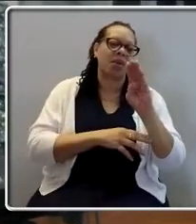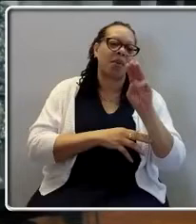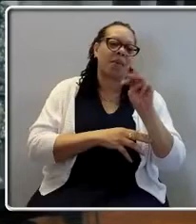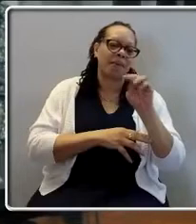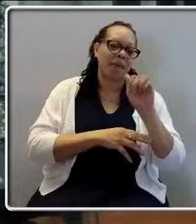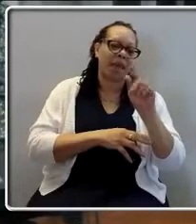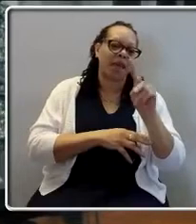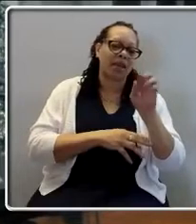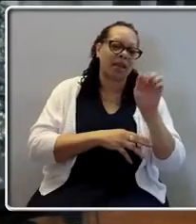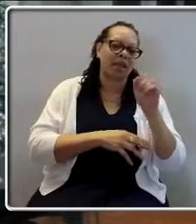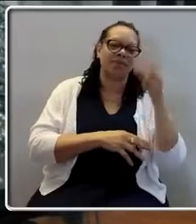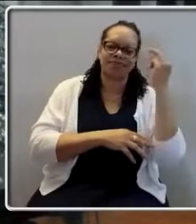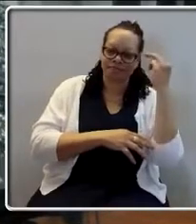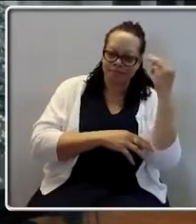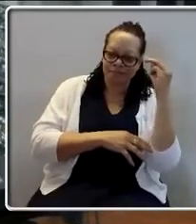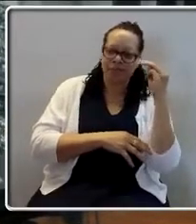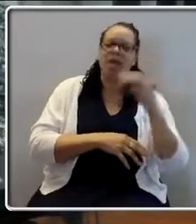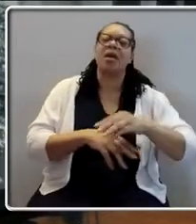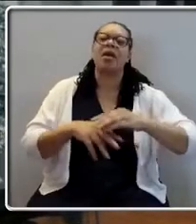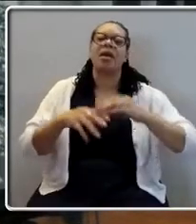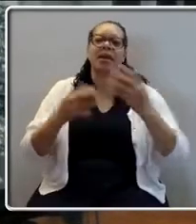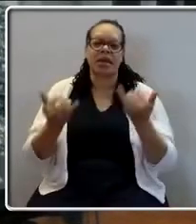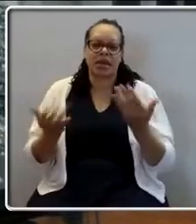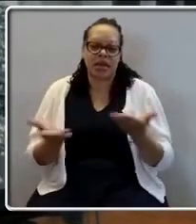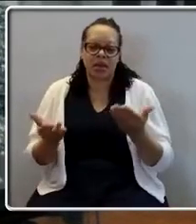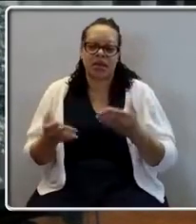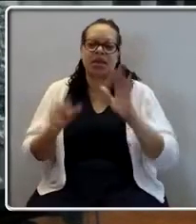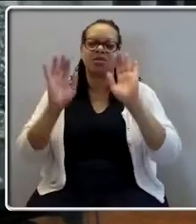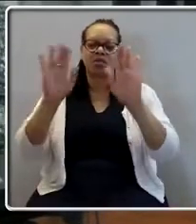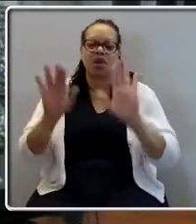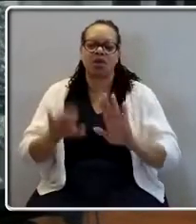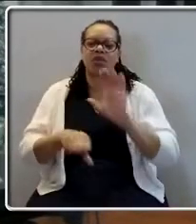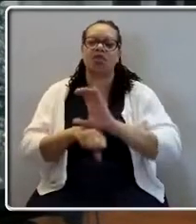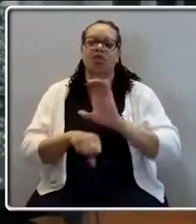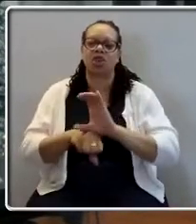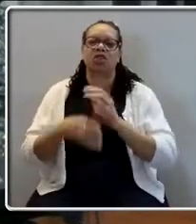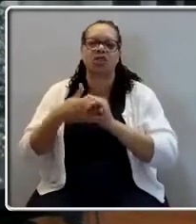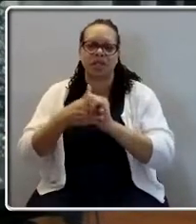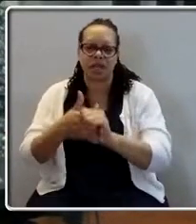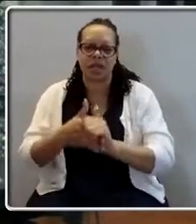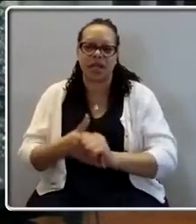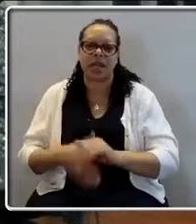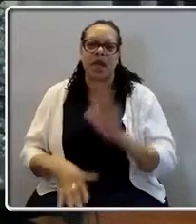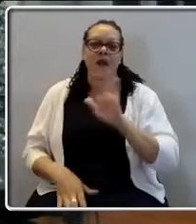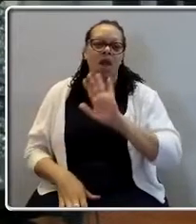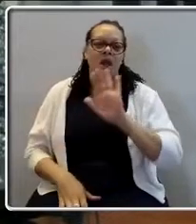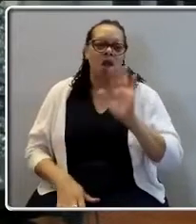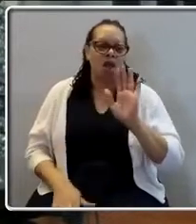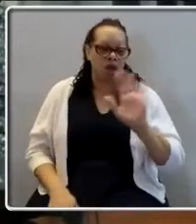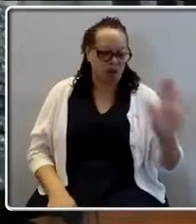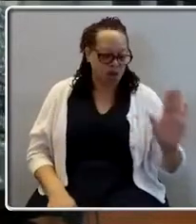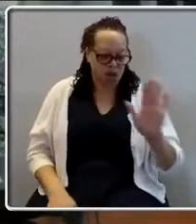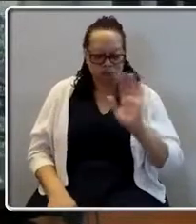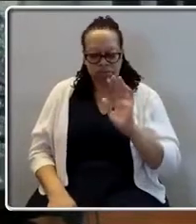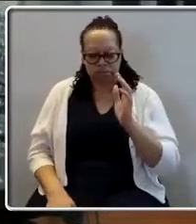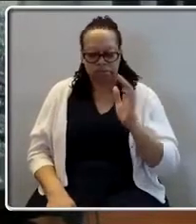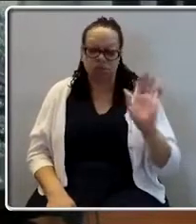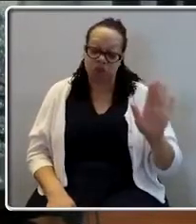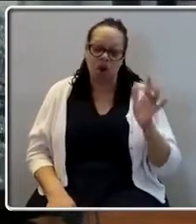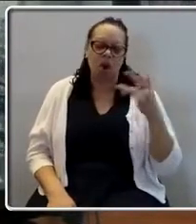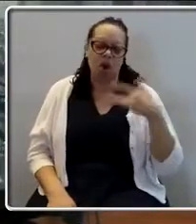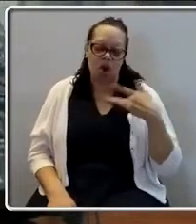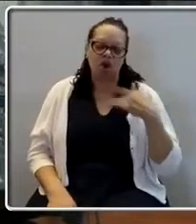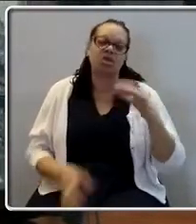here at this wonderful church. I celebrate your heart, your spirit, your anointing, and what God is going to do